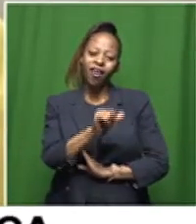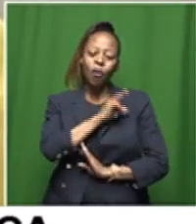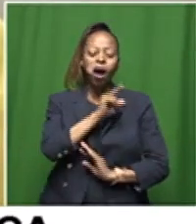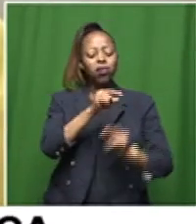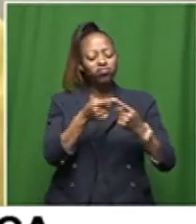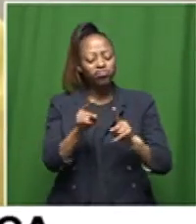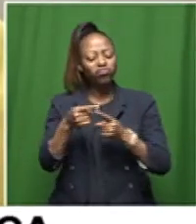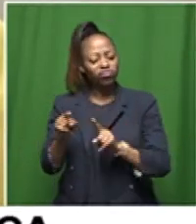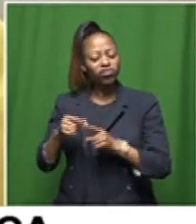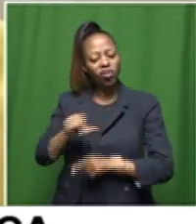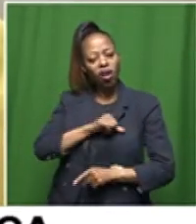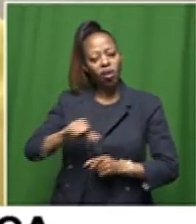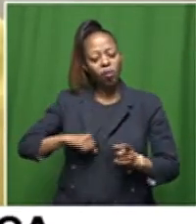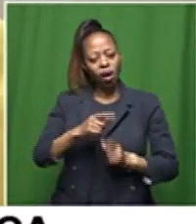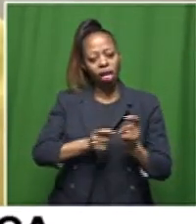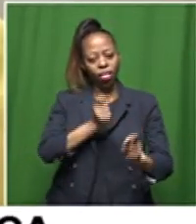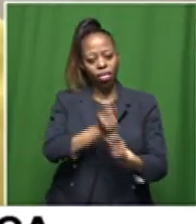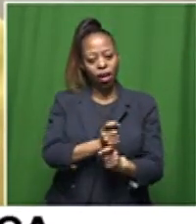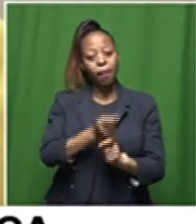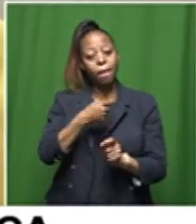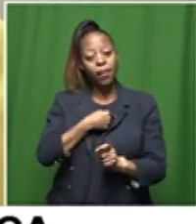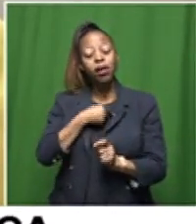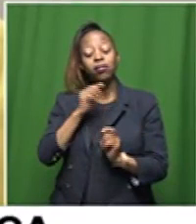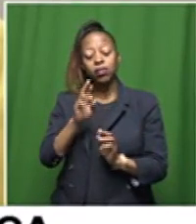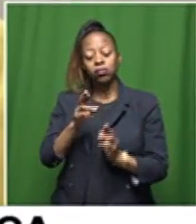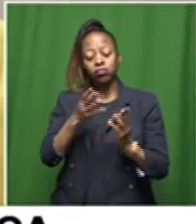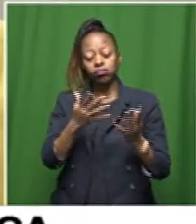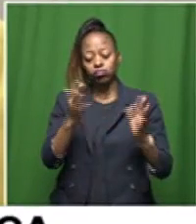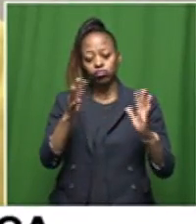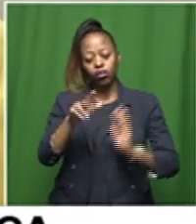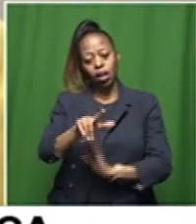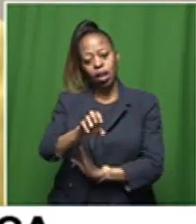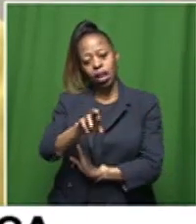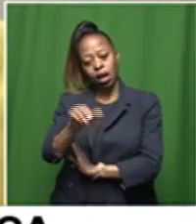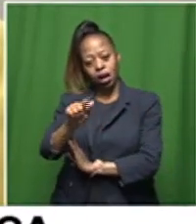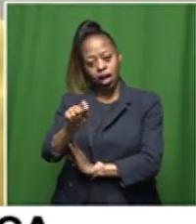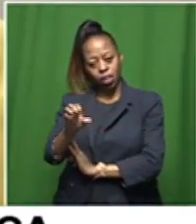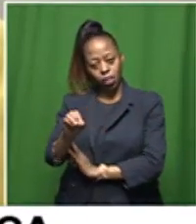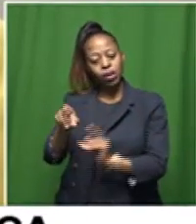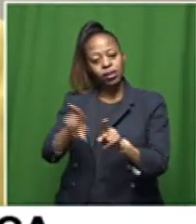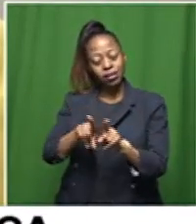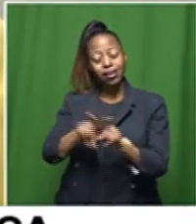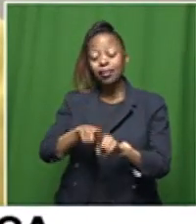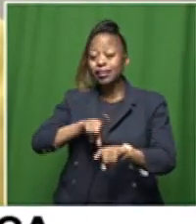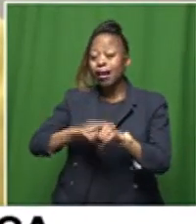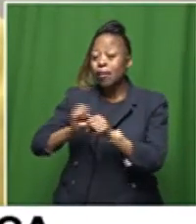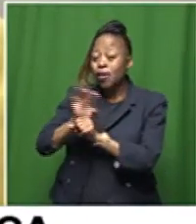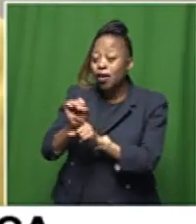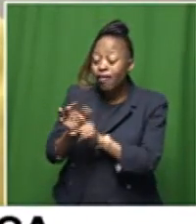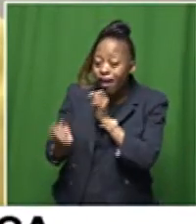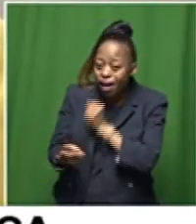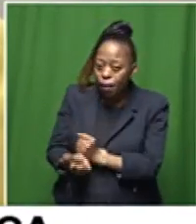different operations. And I must commend Lerato, because even in the middle of COVID, they were trying to